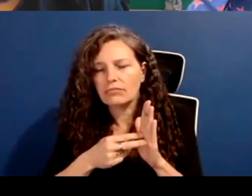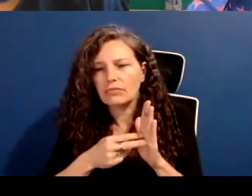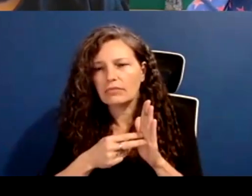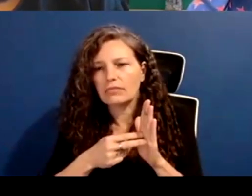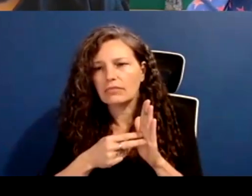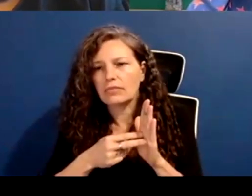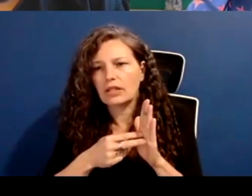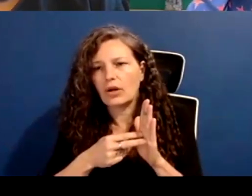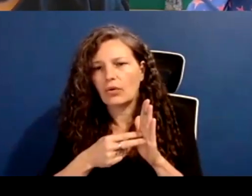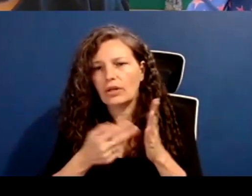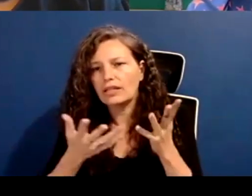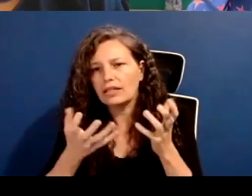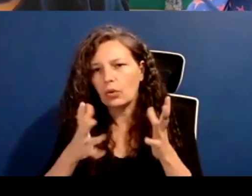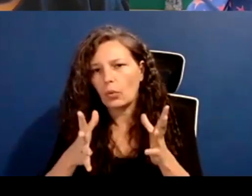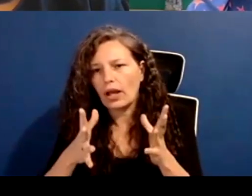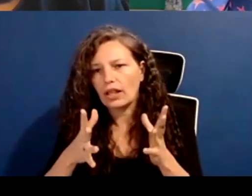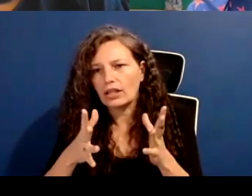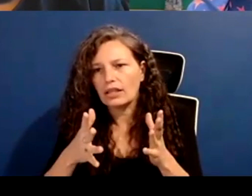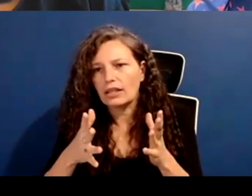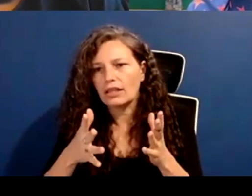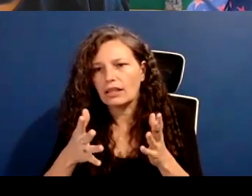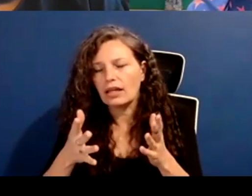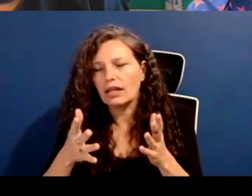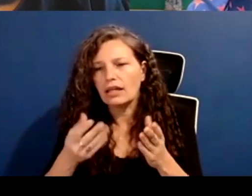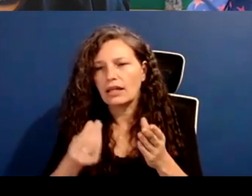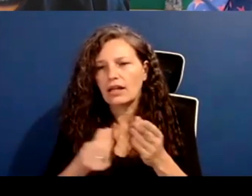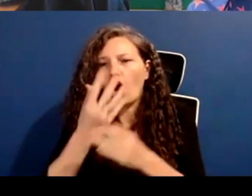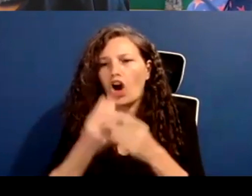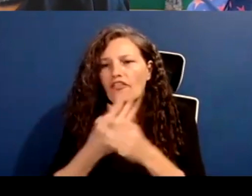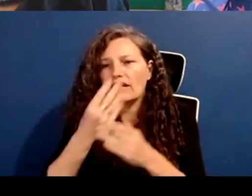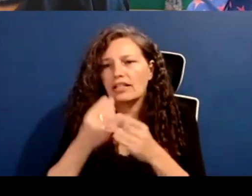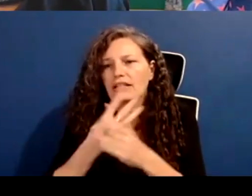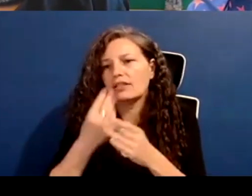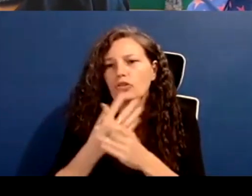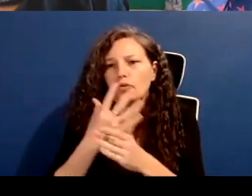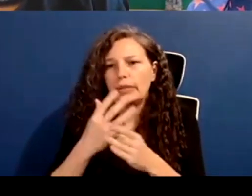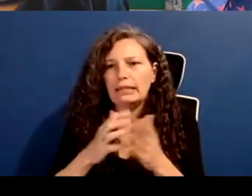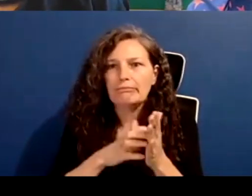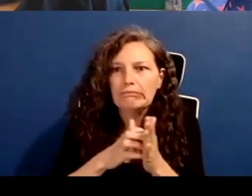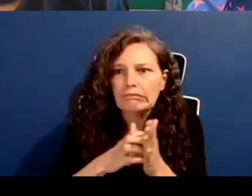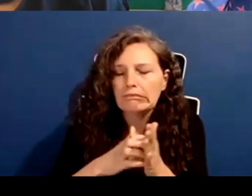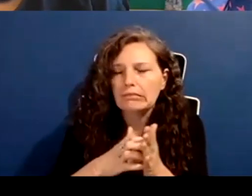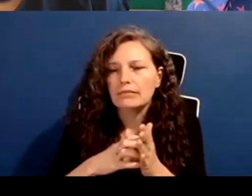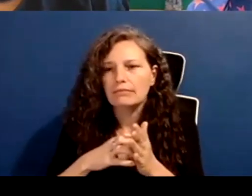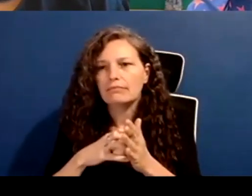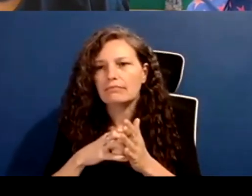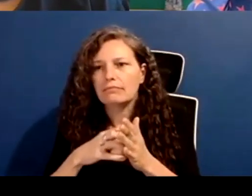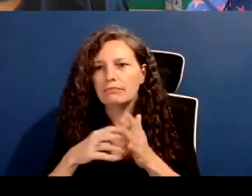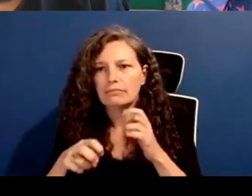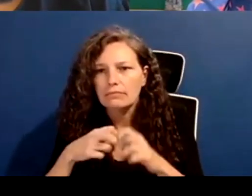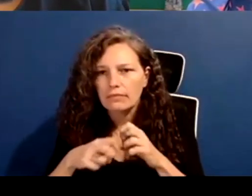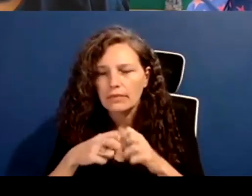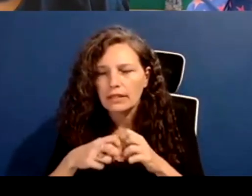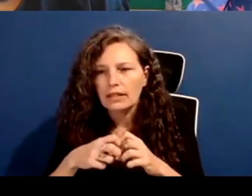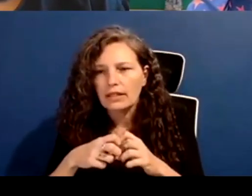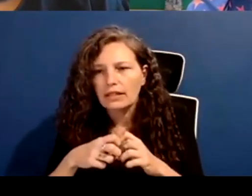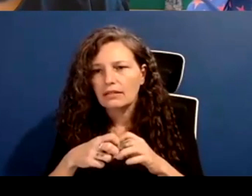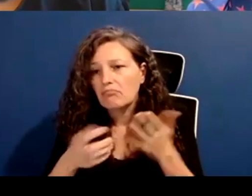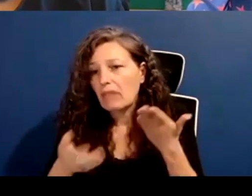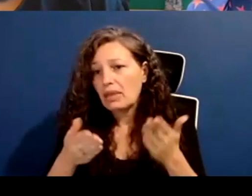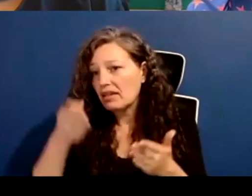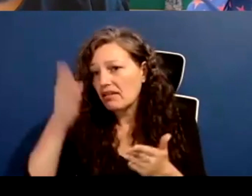And so what I like to tell people is that God might not heal me because there's